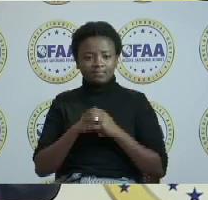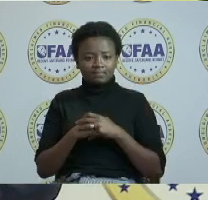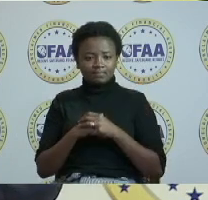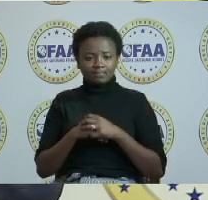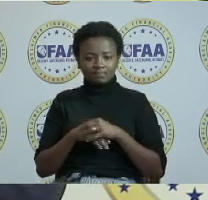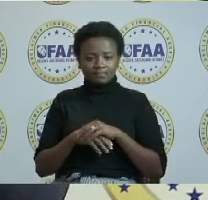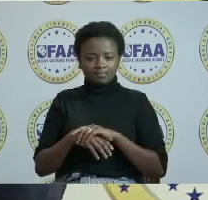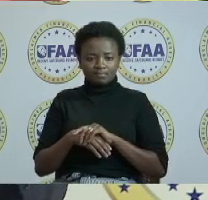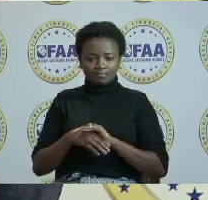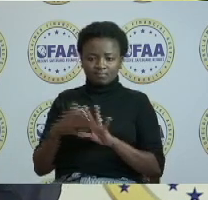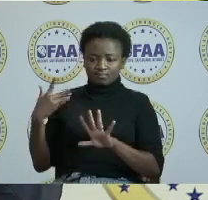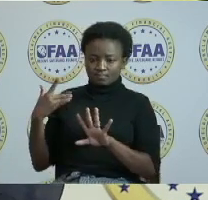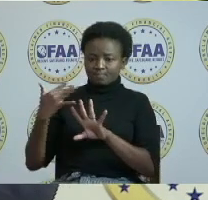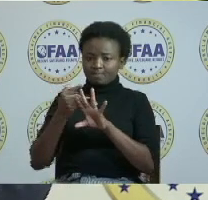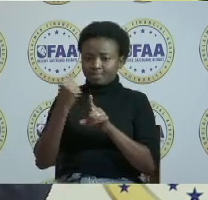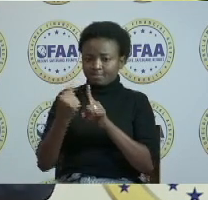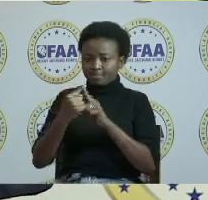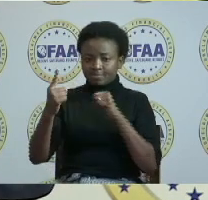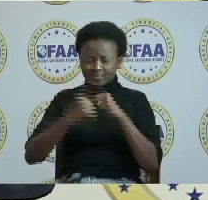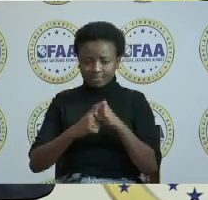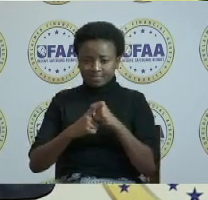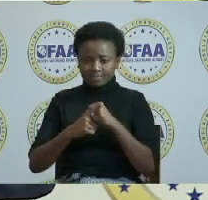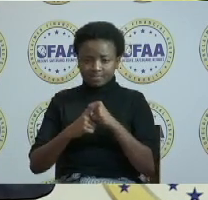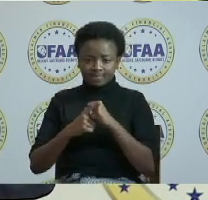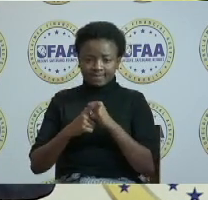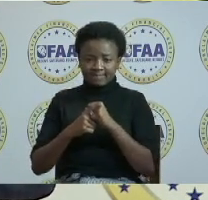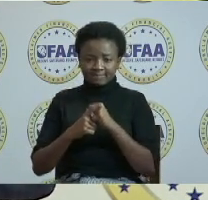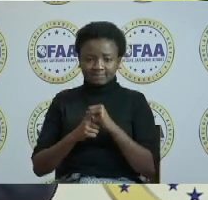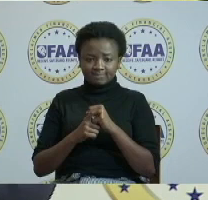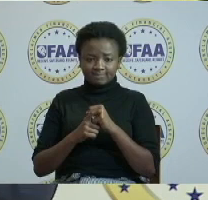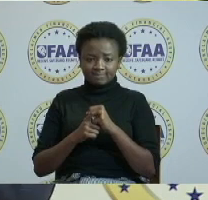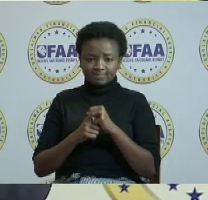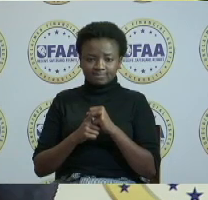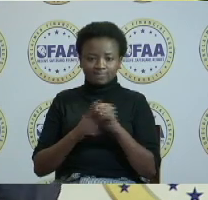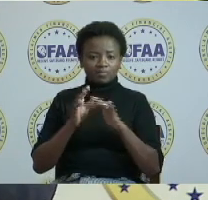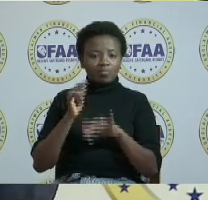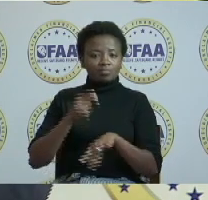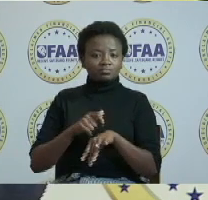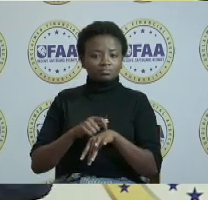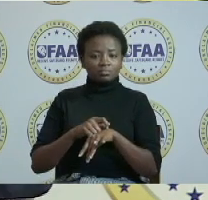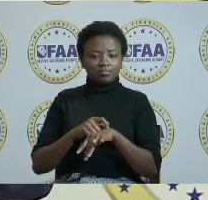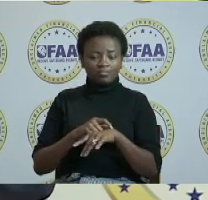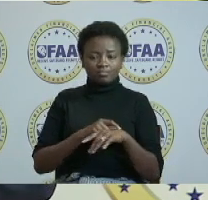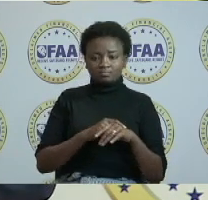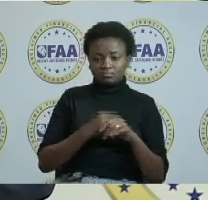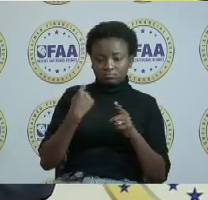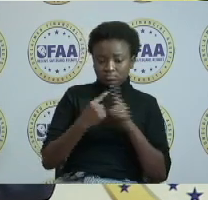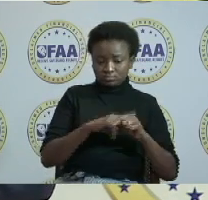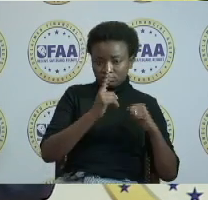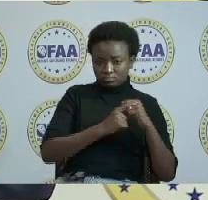over the past 6 years since we, or 4 years, 4 to 6 years since we